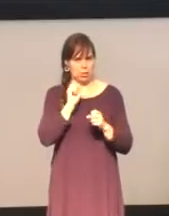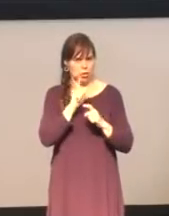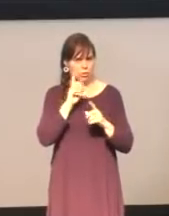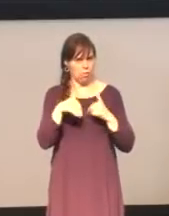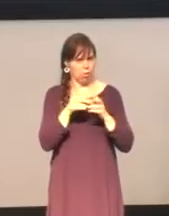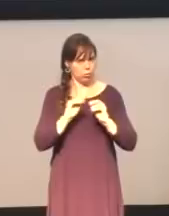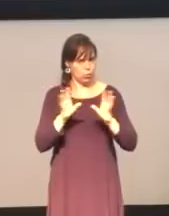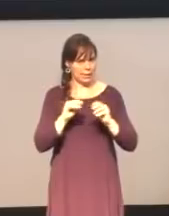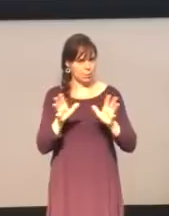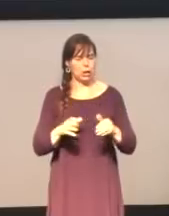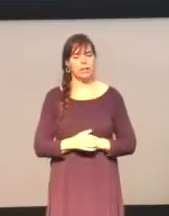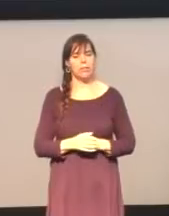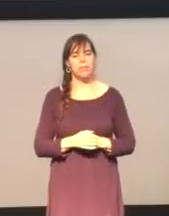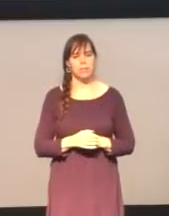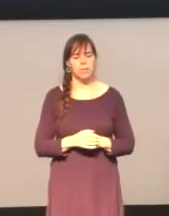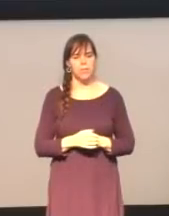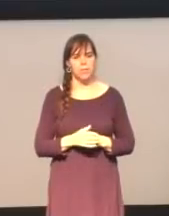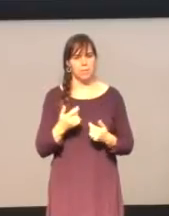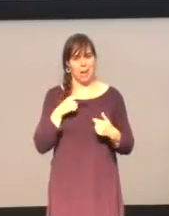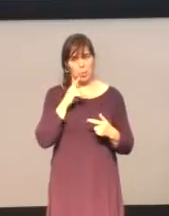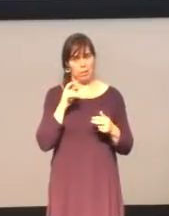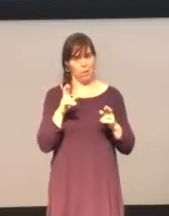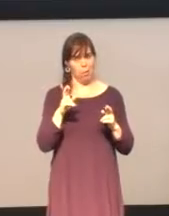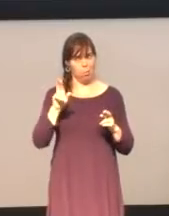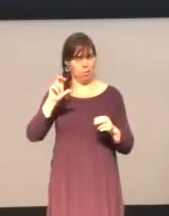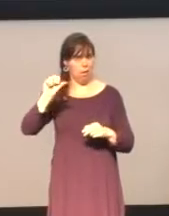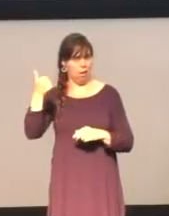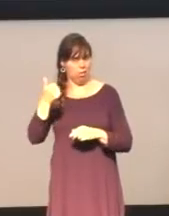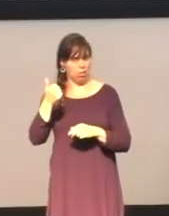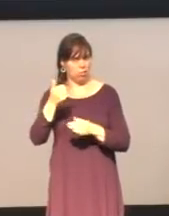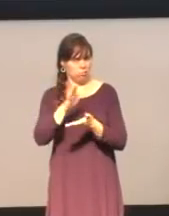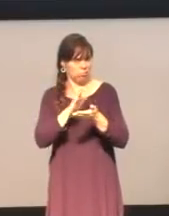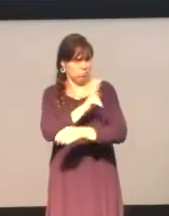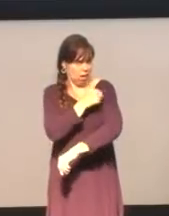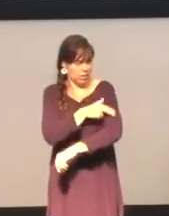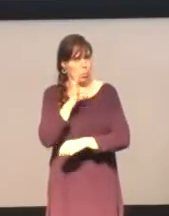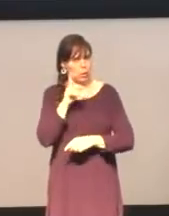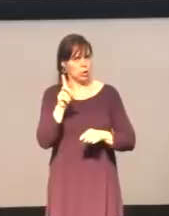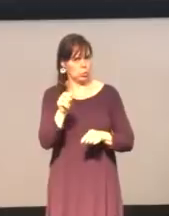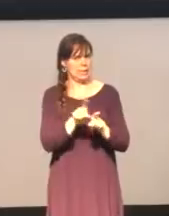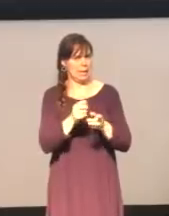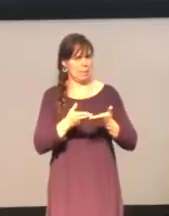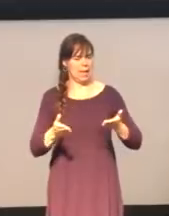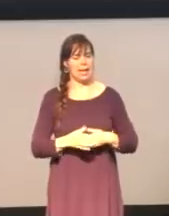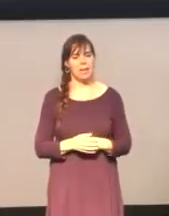database. And I would hope that other institutions will across the country also.